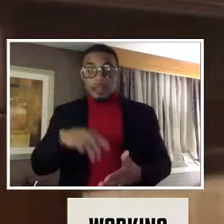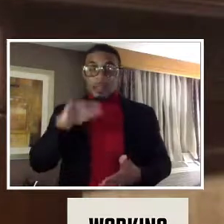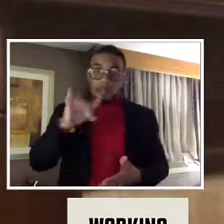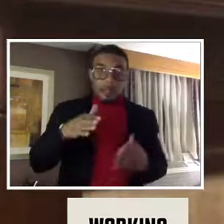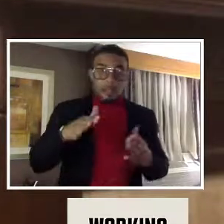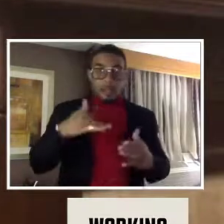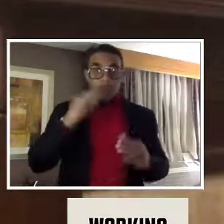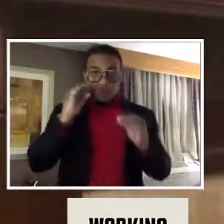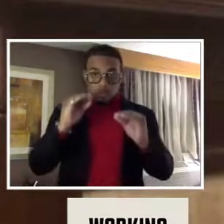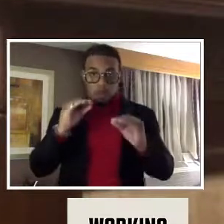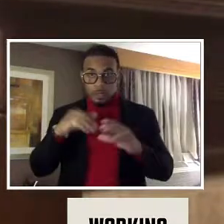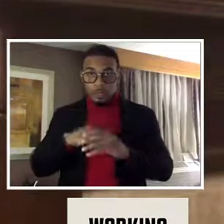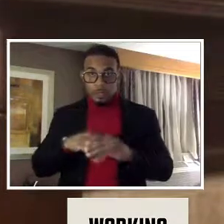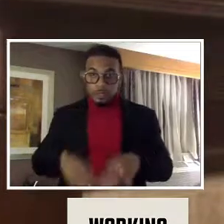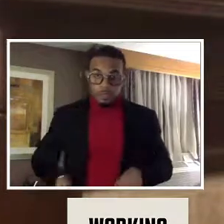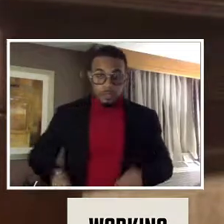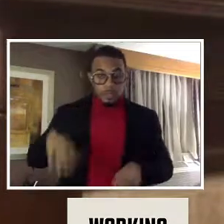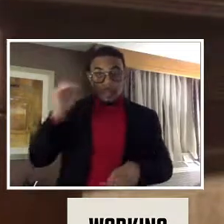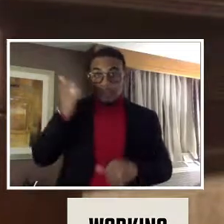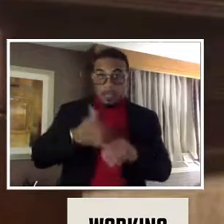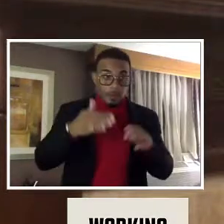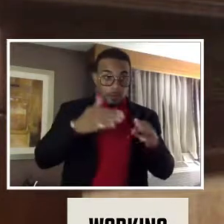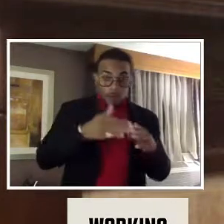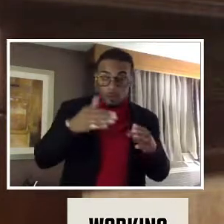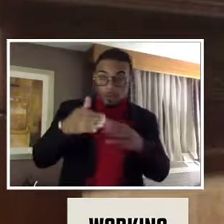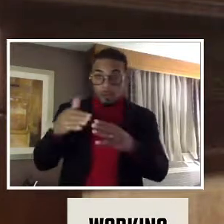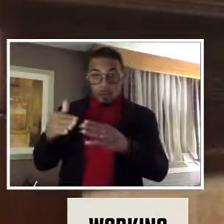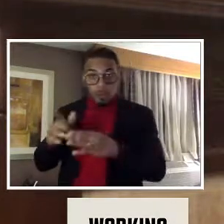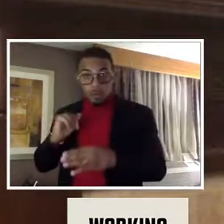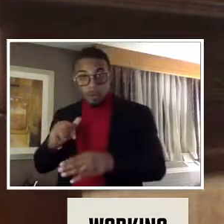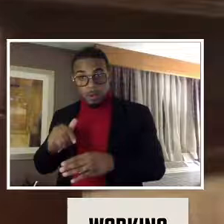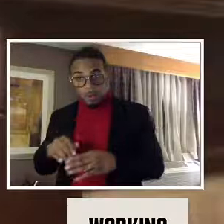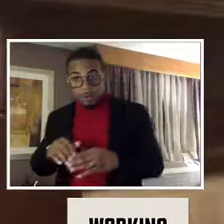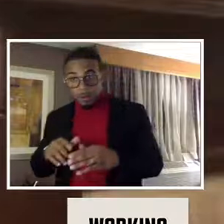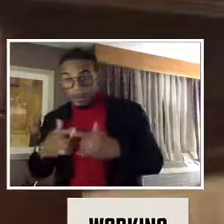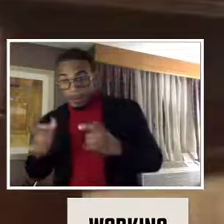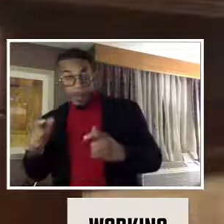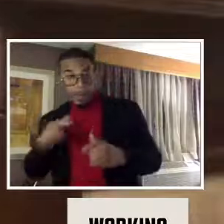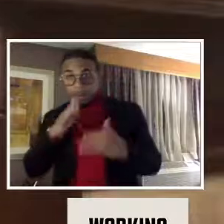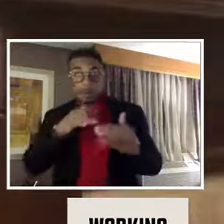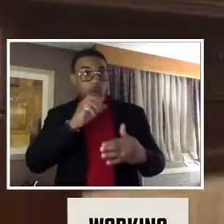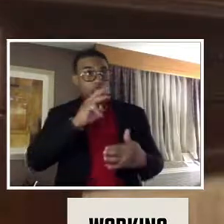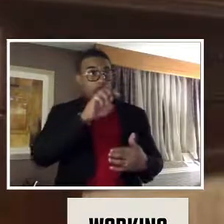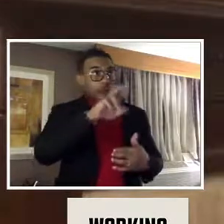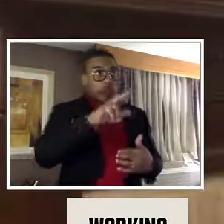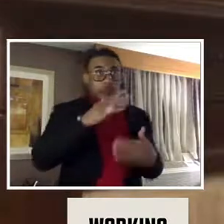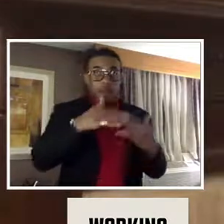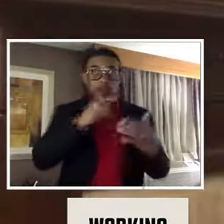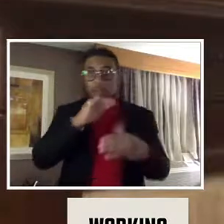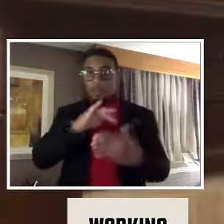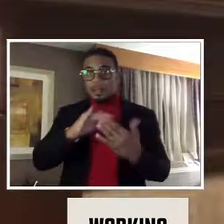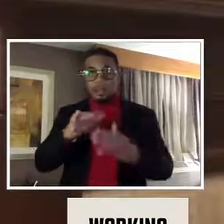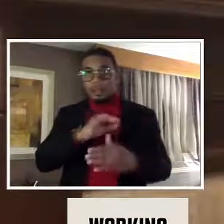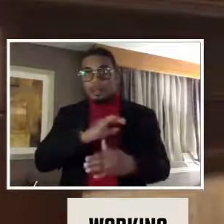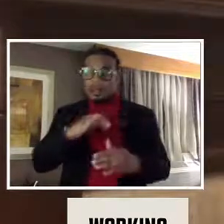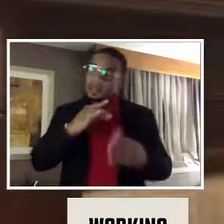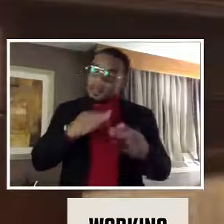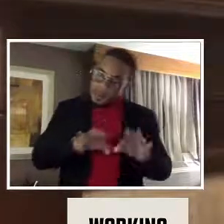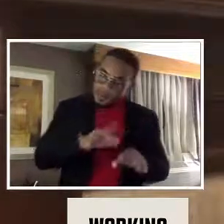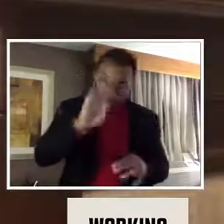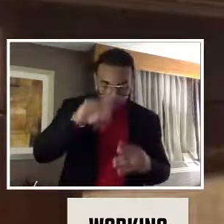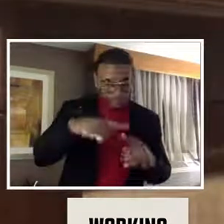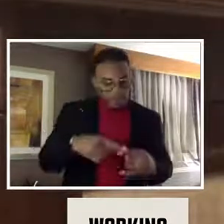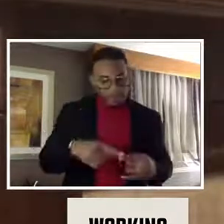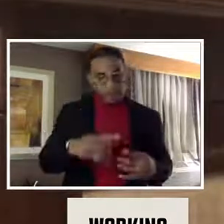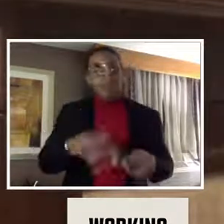the way I was taught in Detroit, where every corner is a reminder that it doesn't matter who the mayor is. It doesn't matter who the city council, it matters, but you know what I'm talking